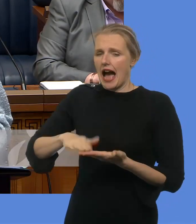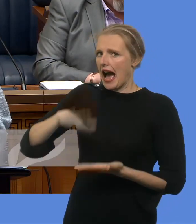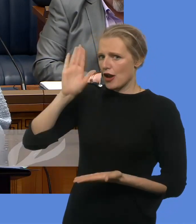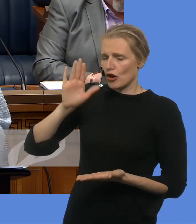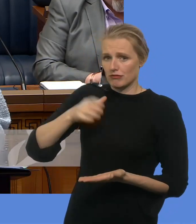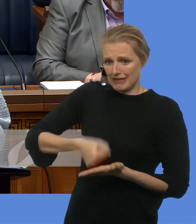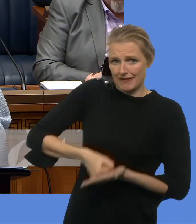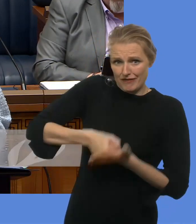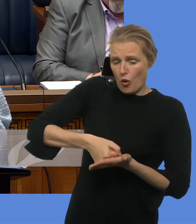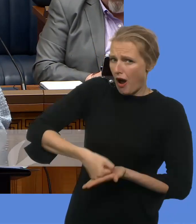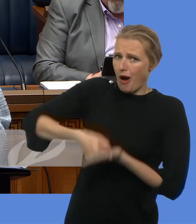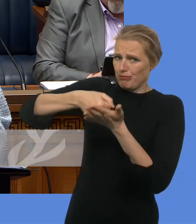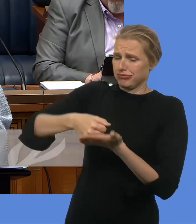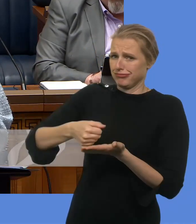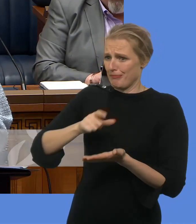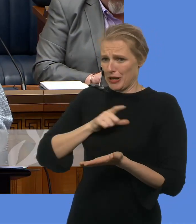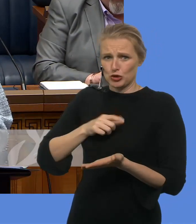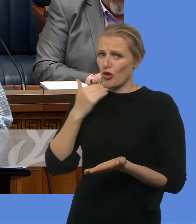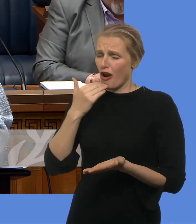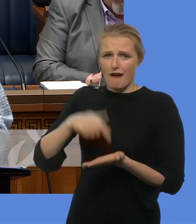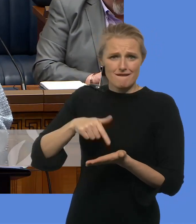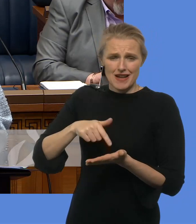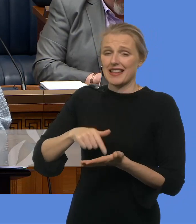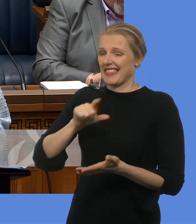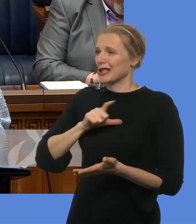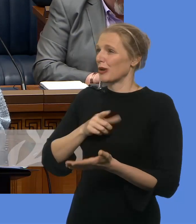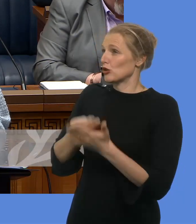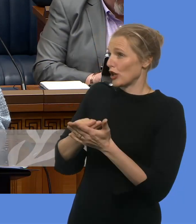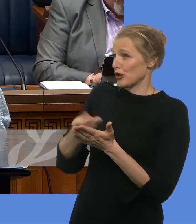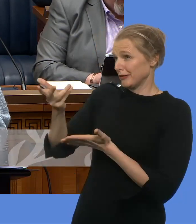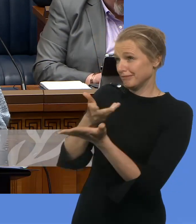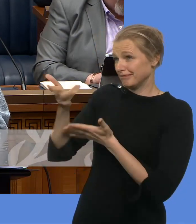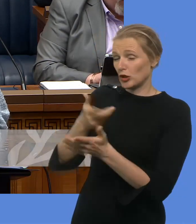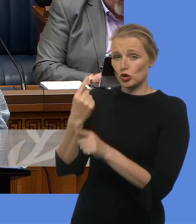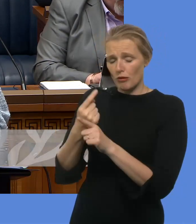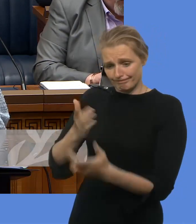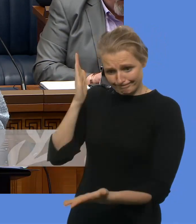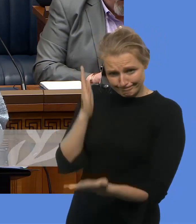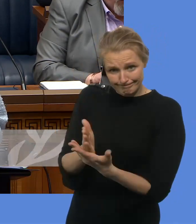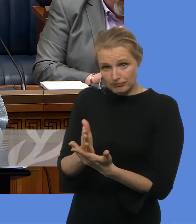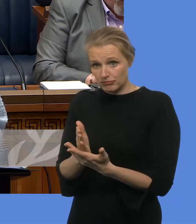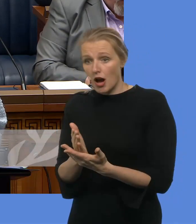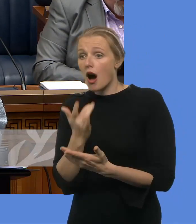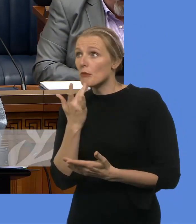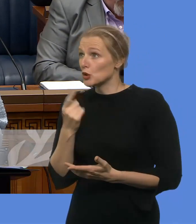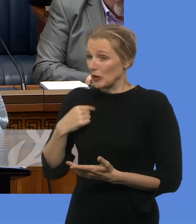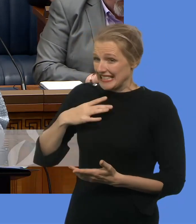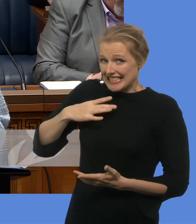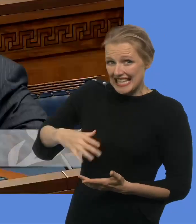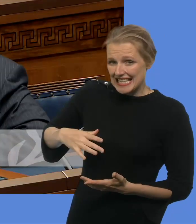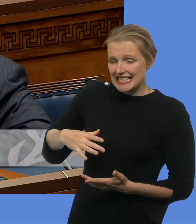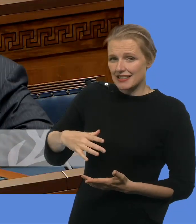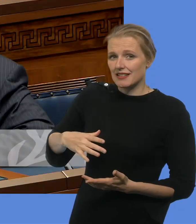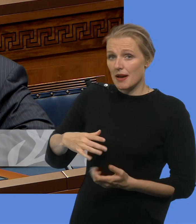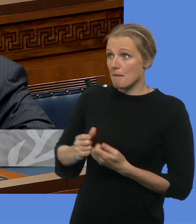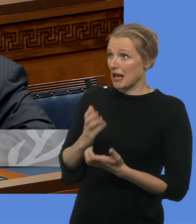something that we want to build upon, and our engagement with Treasury around the actual level of need, as well as ensuring that that level of need